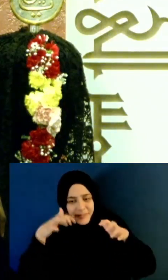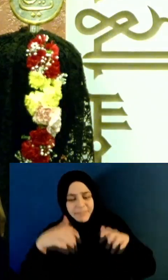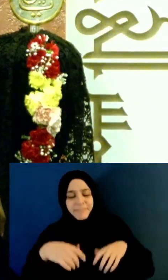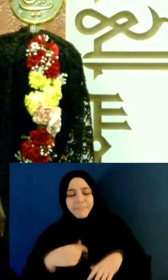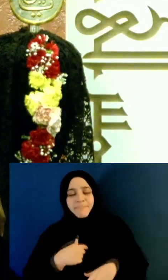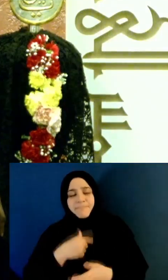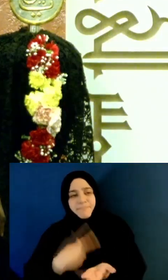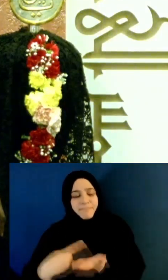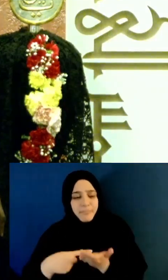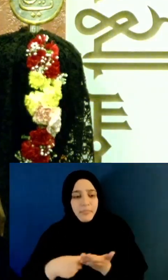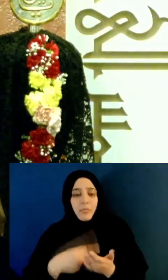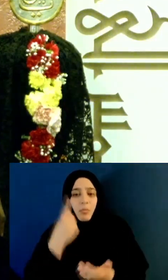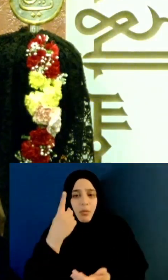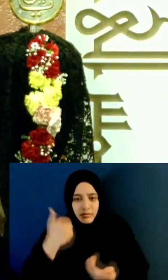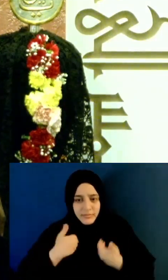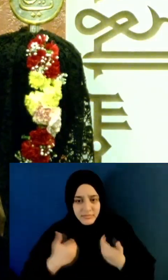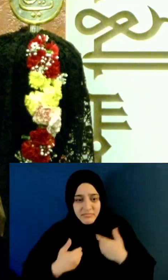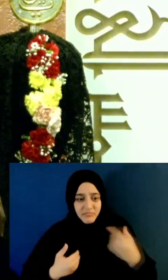stop